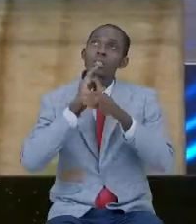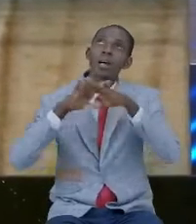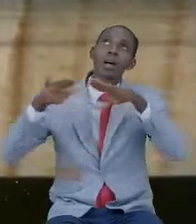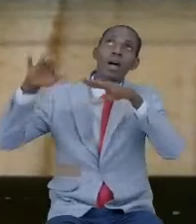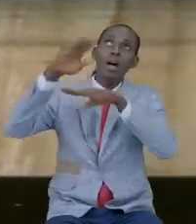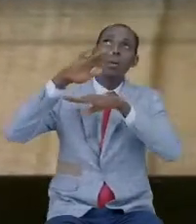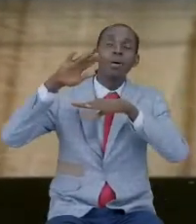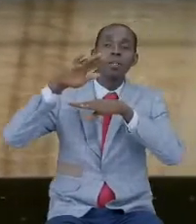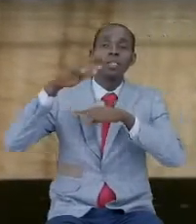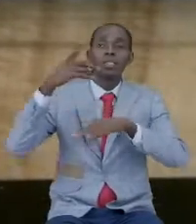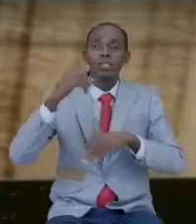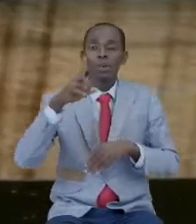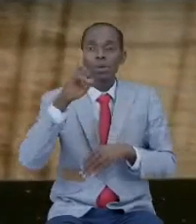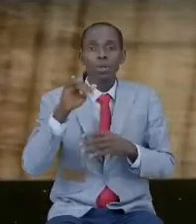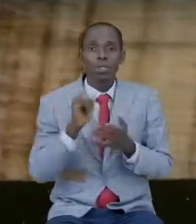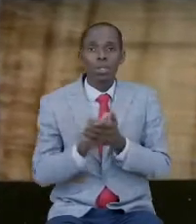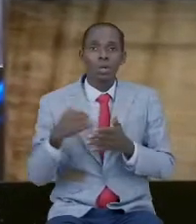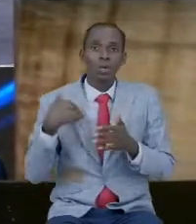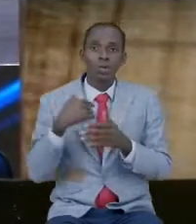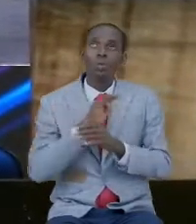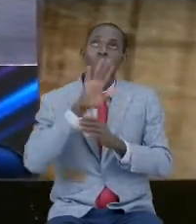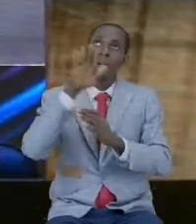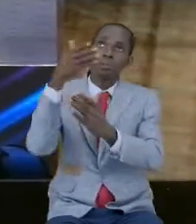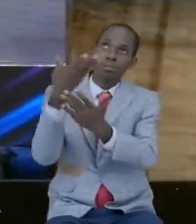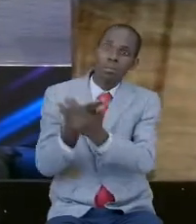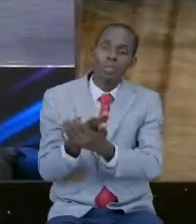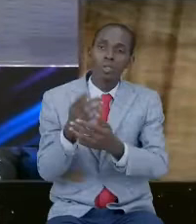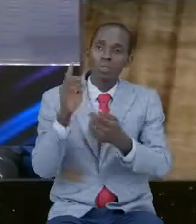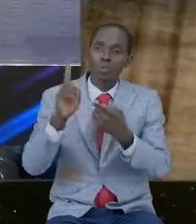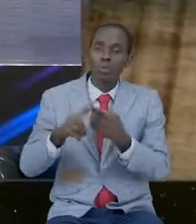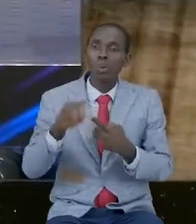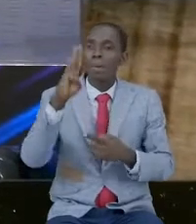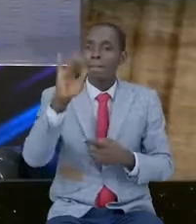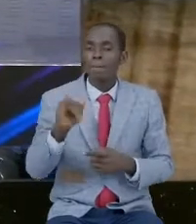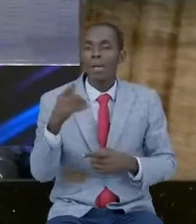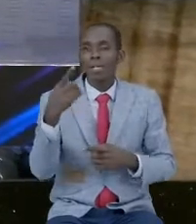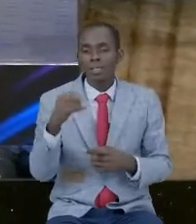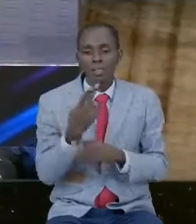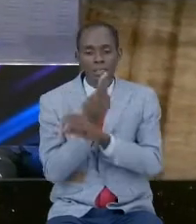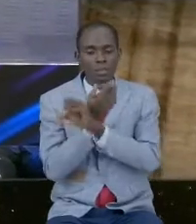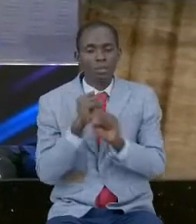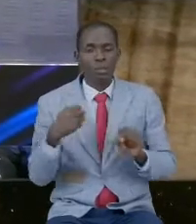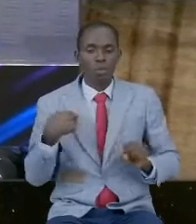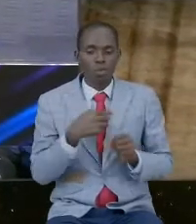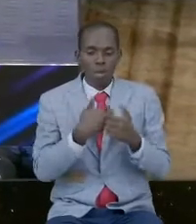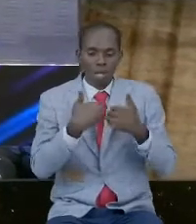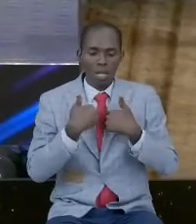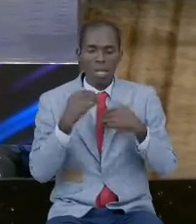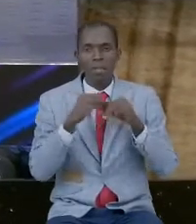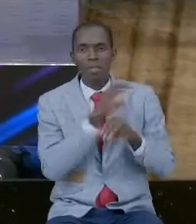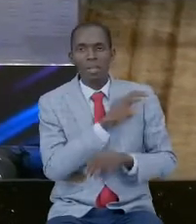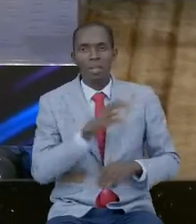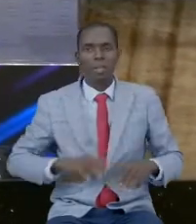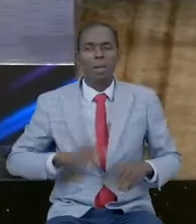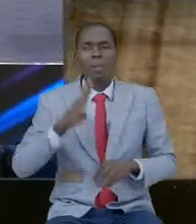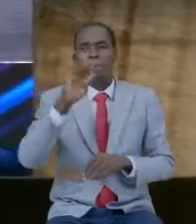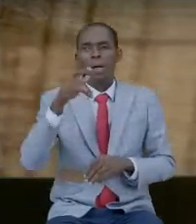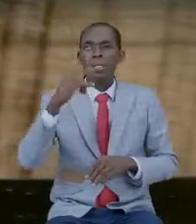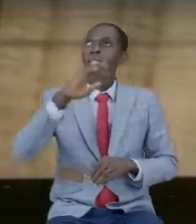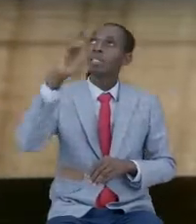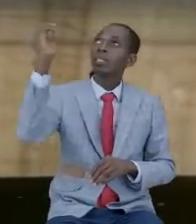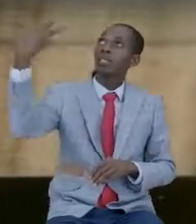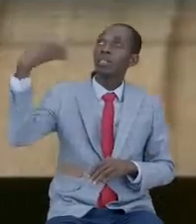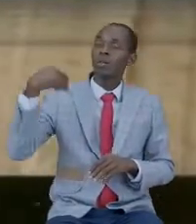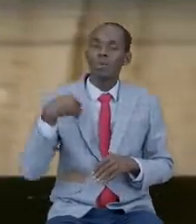one that we get to by the redemption we have in Christ, by the grace we have in Christ.